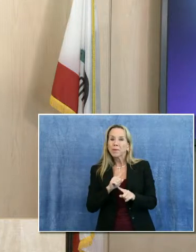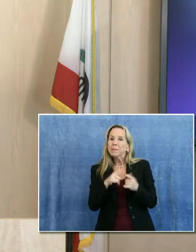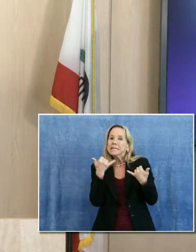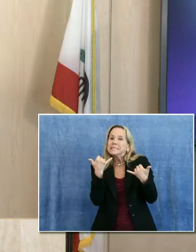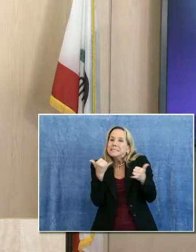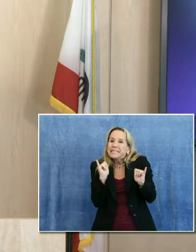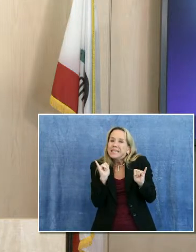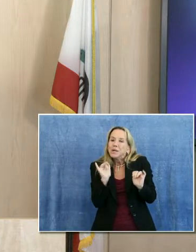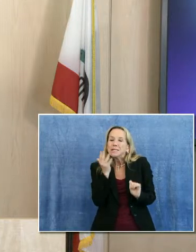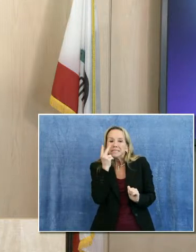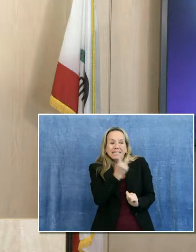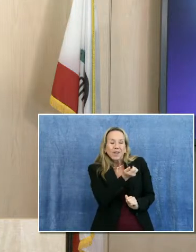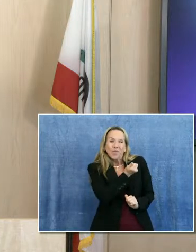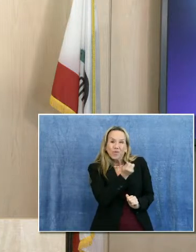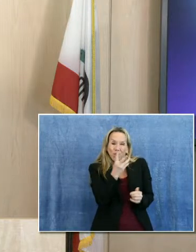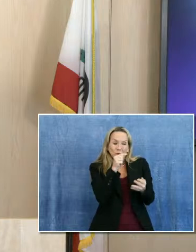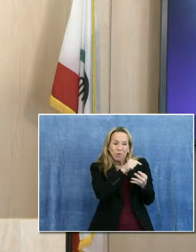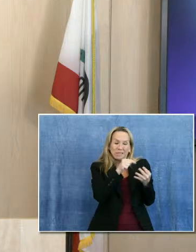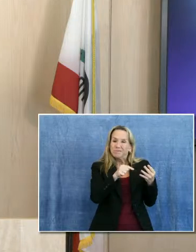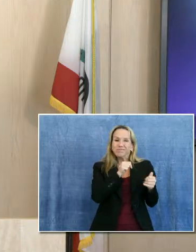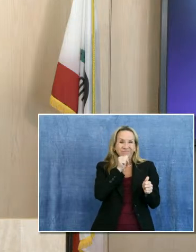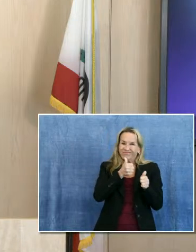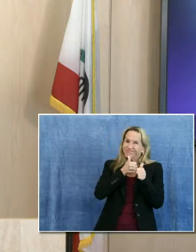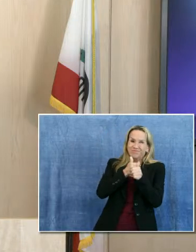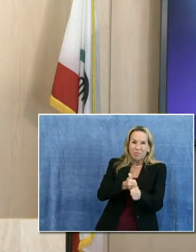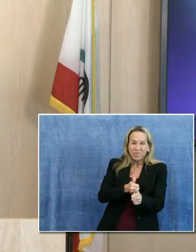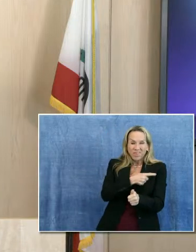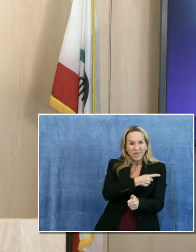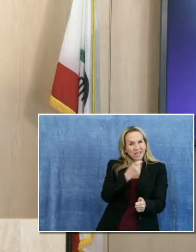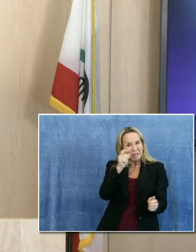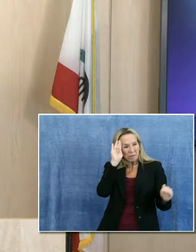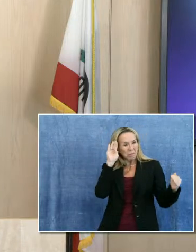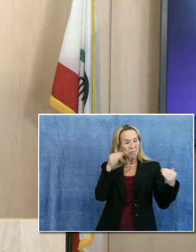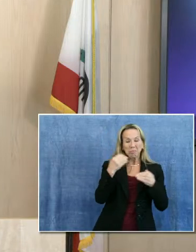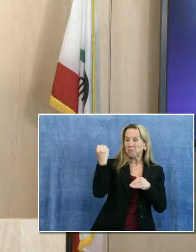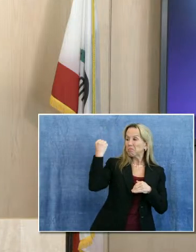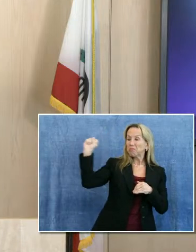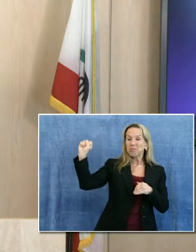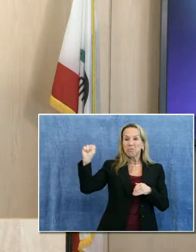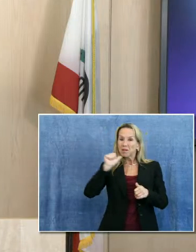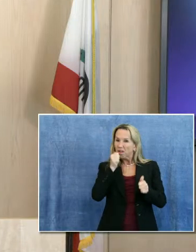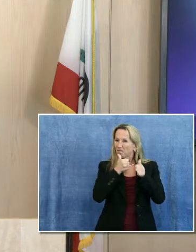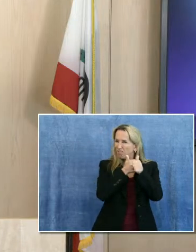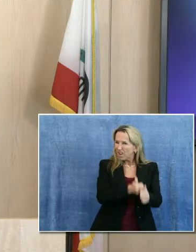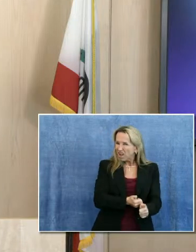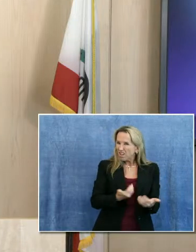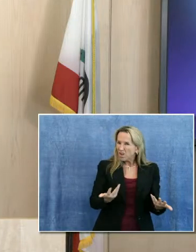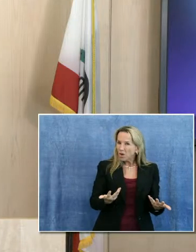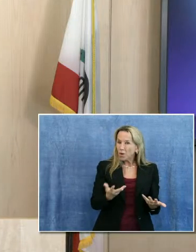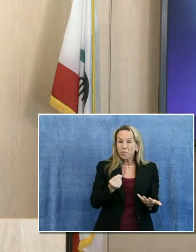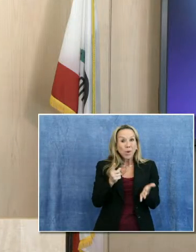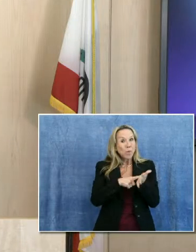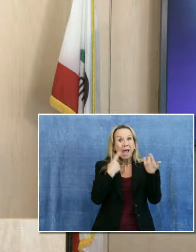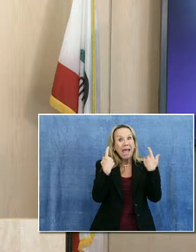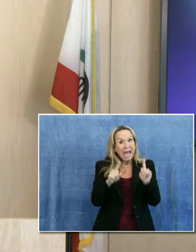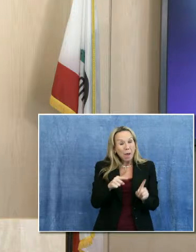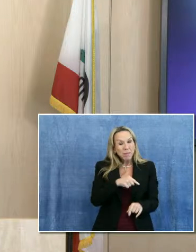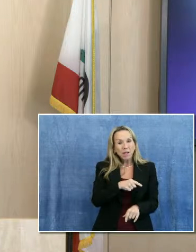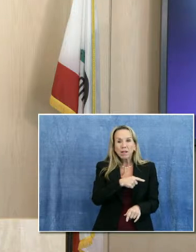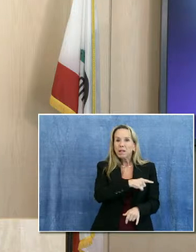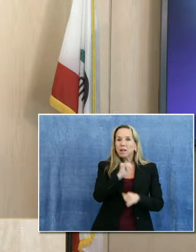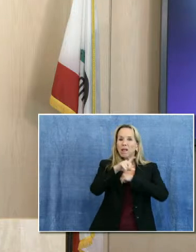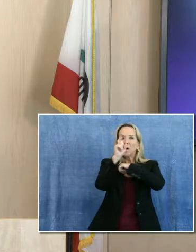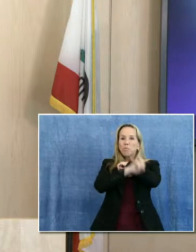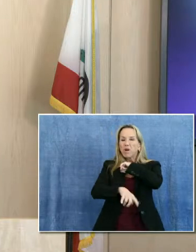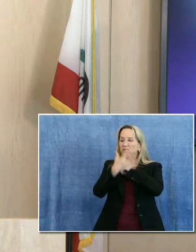handful of bad faith actors whose selfish defiance of the public health order only serves to punish those entities that are